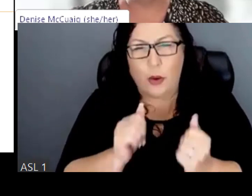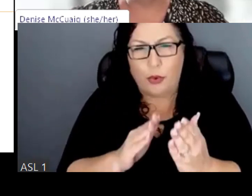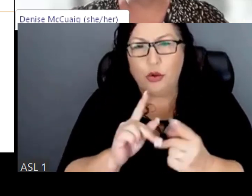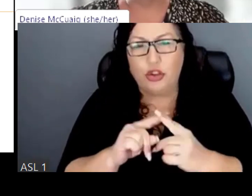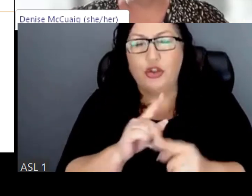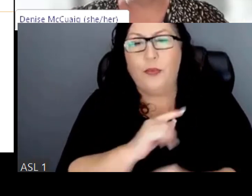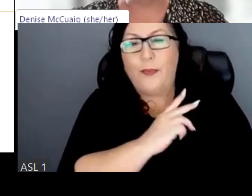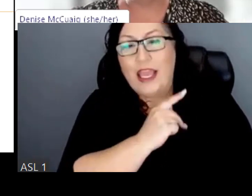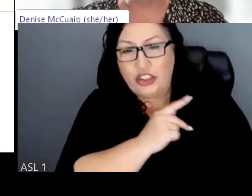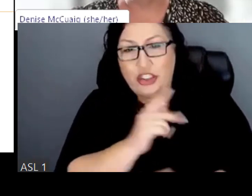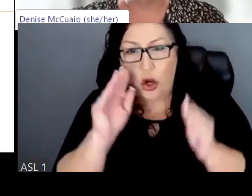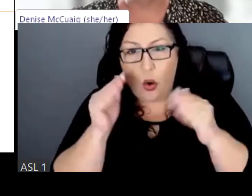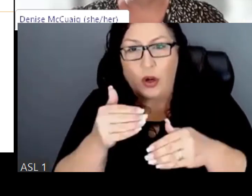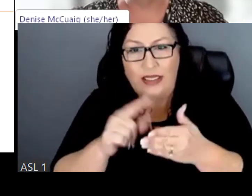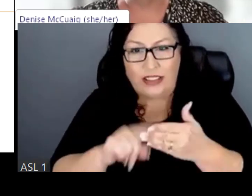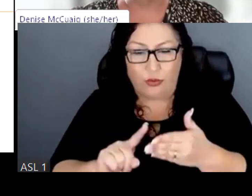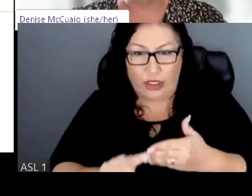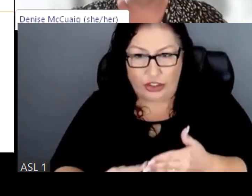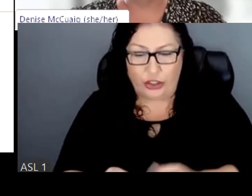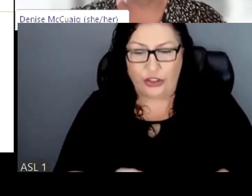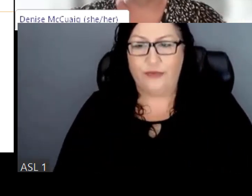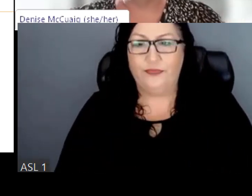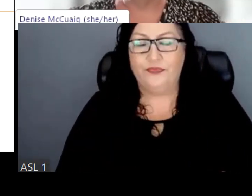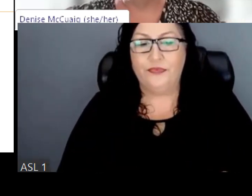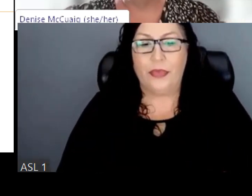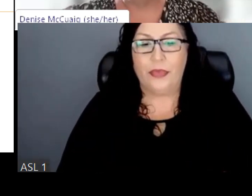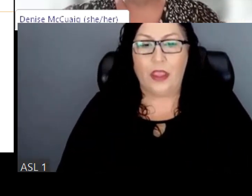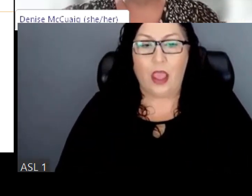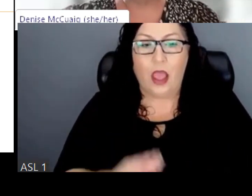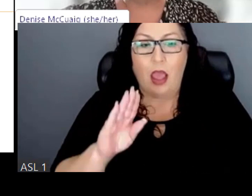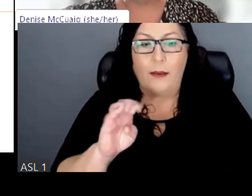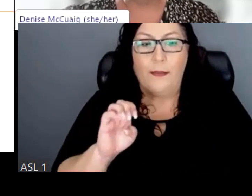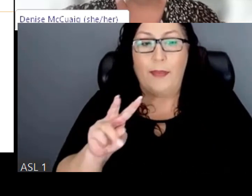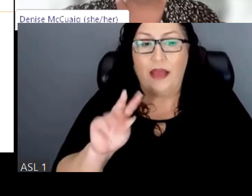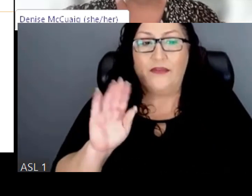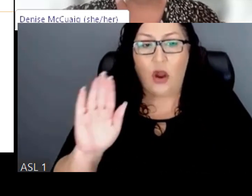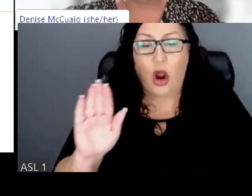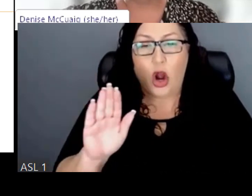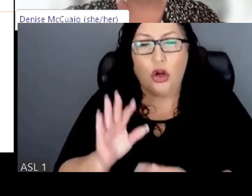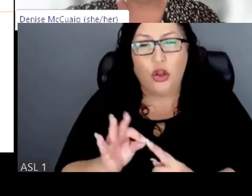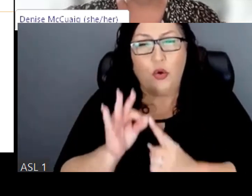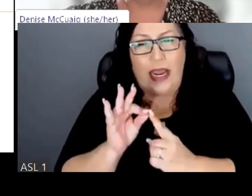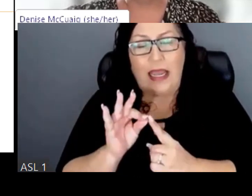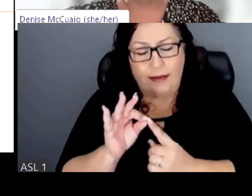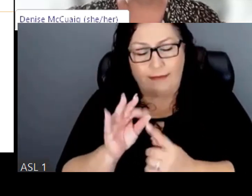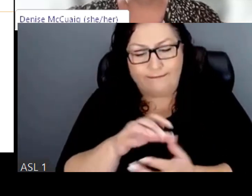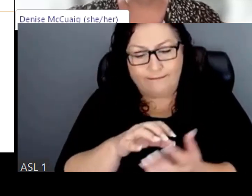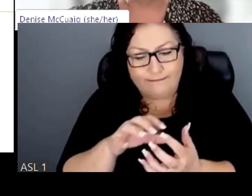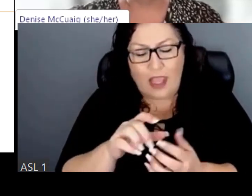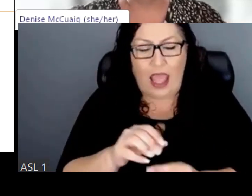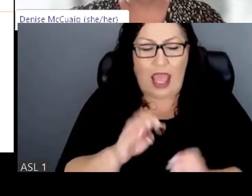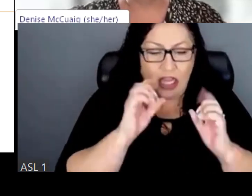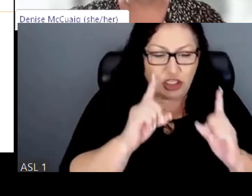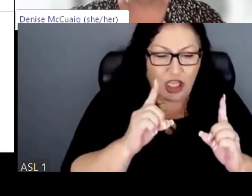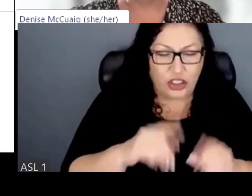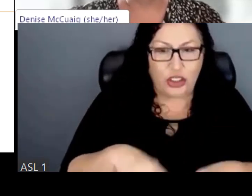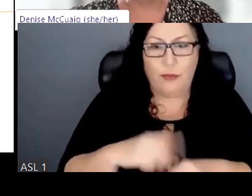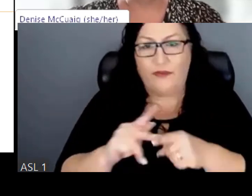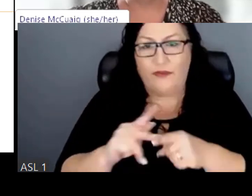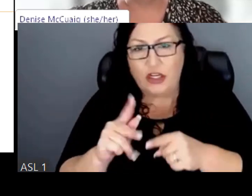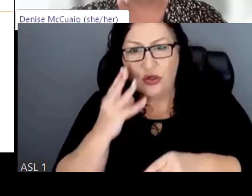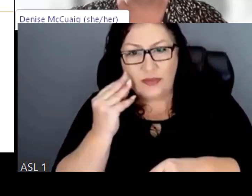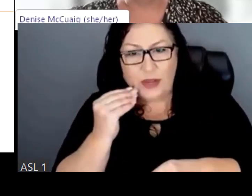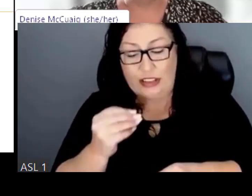strength-based approach to patient-oriented research. Bev's unique combination of education,